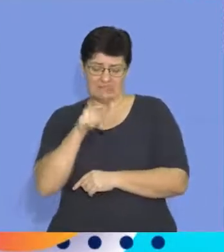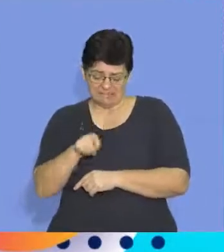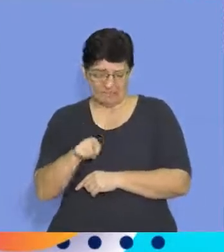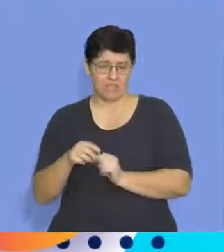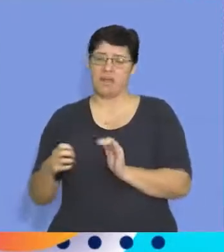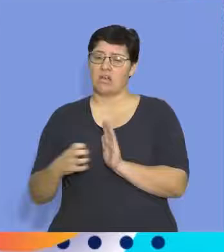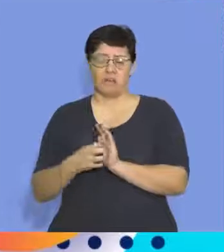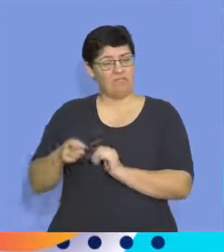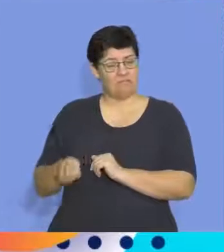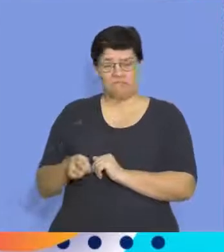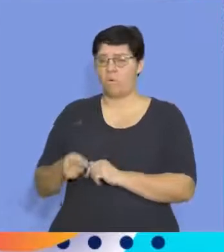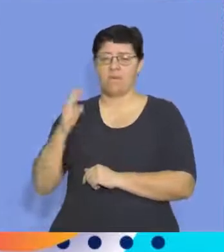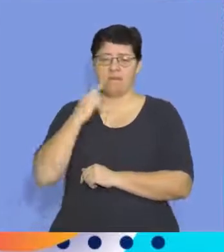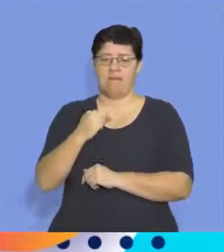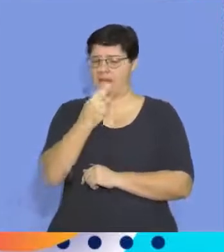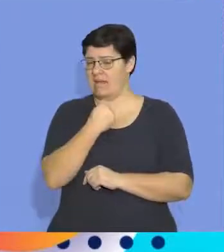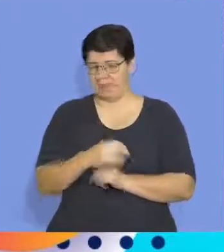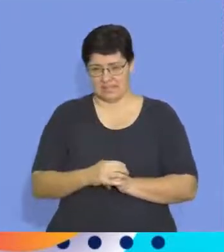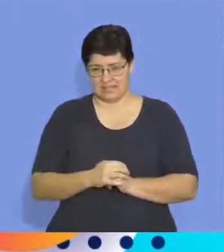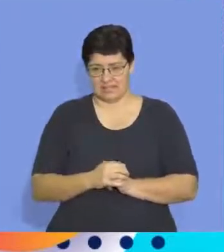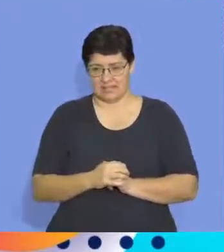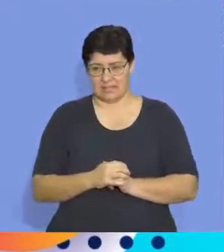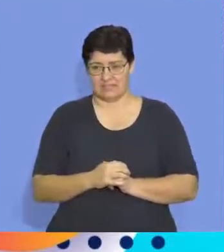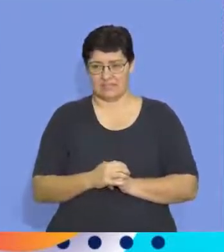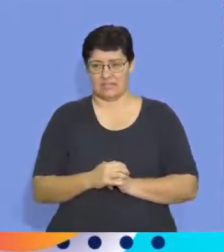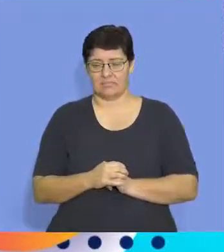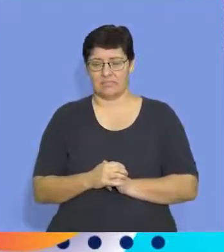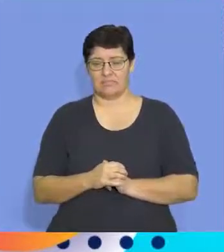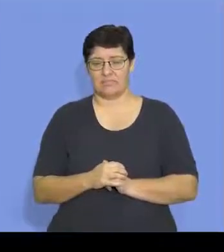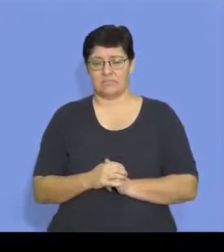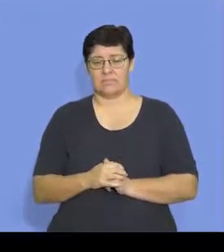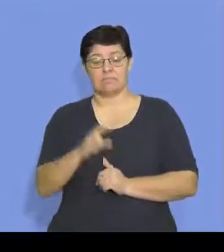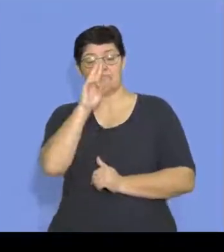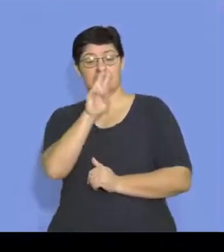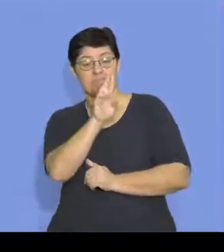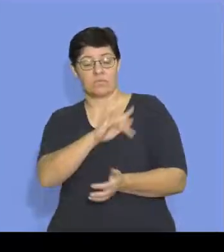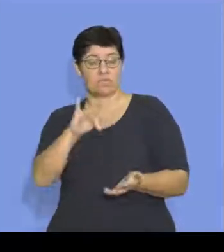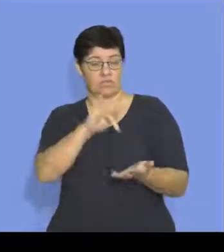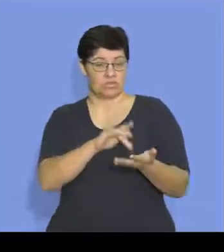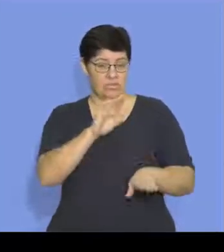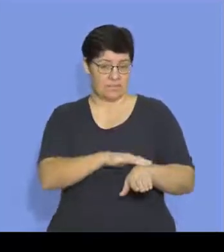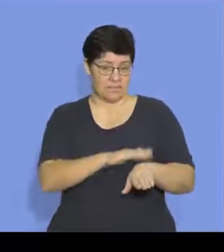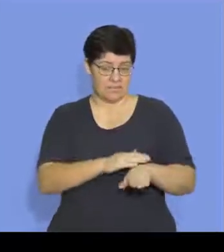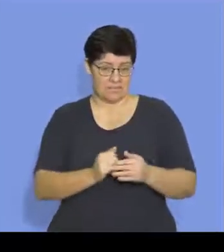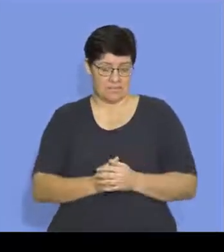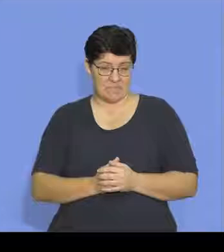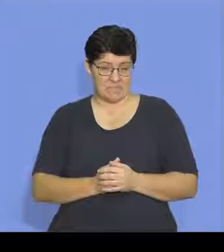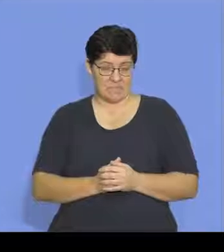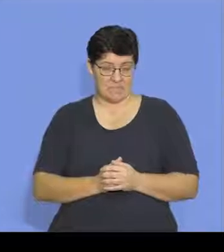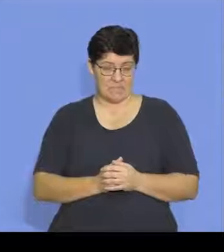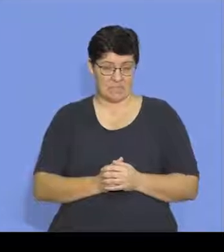graph really, really nice, and we hope we get asked one of those. Let's look at a position time graph. We're